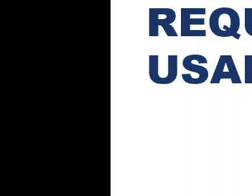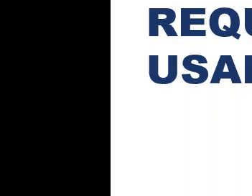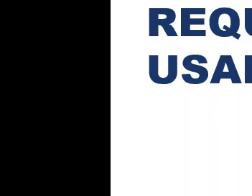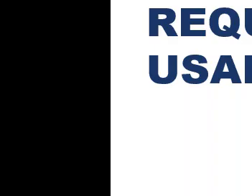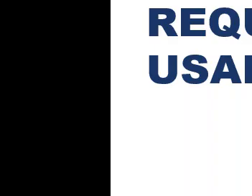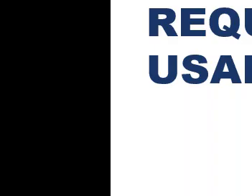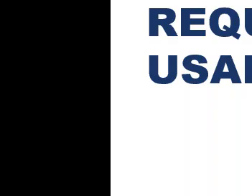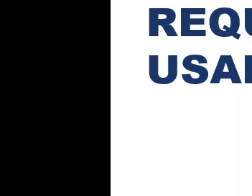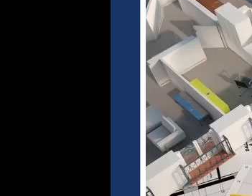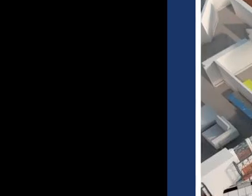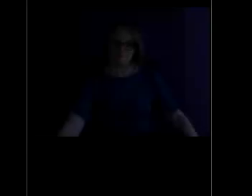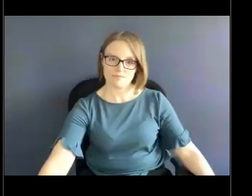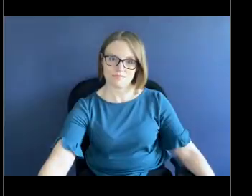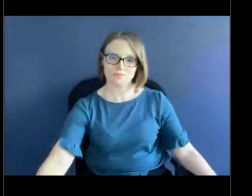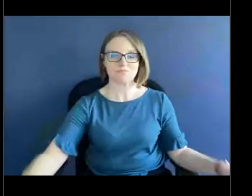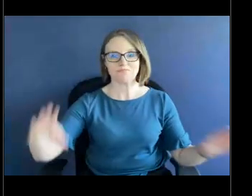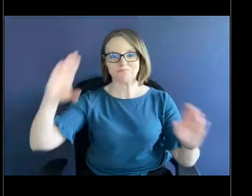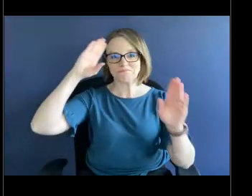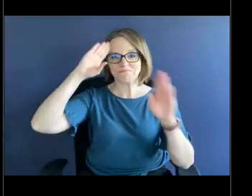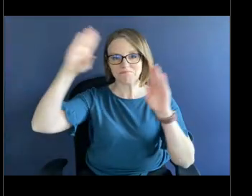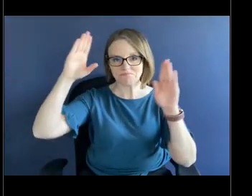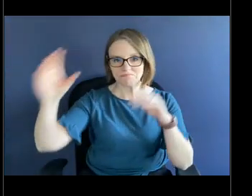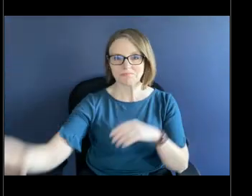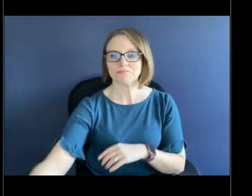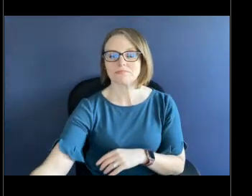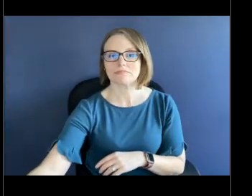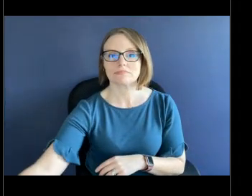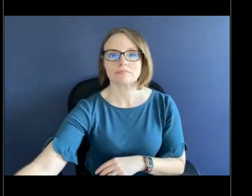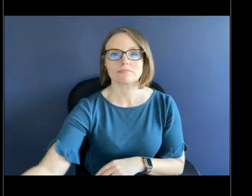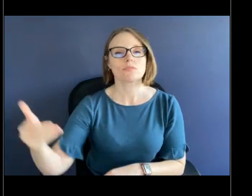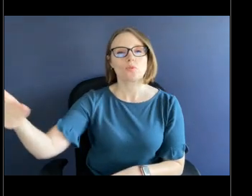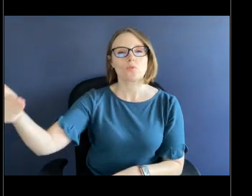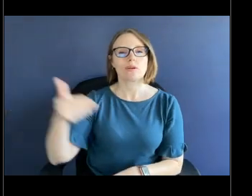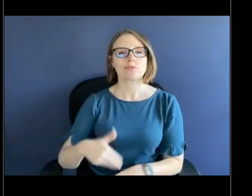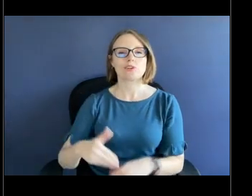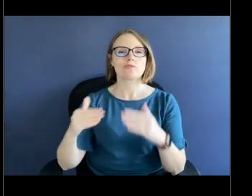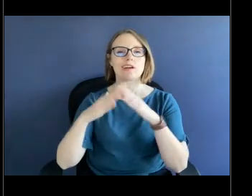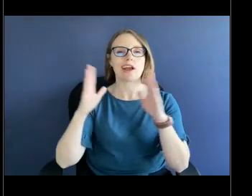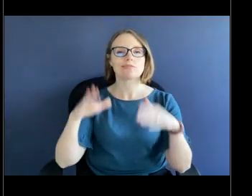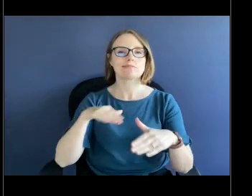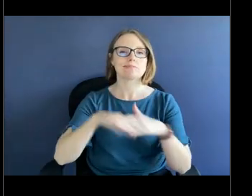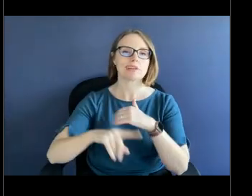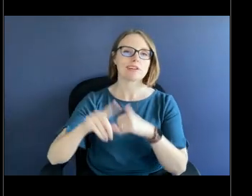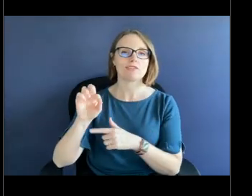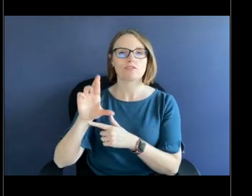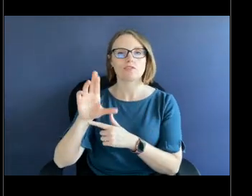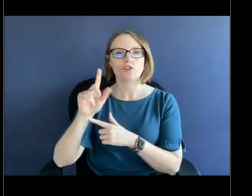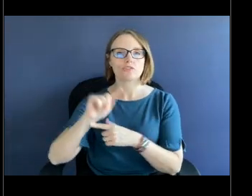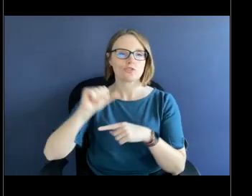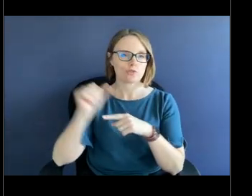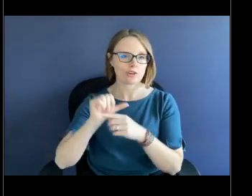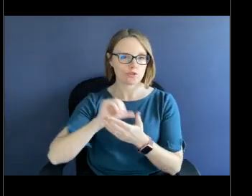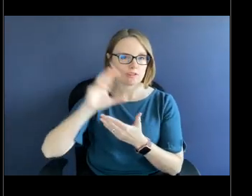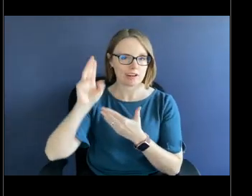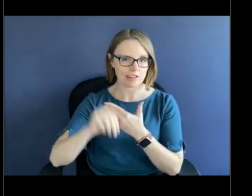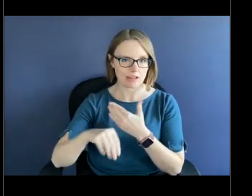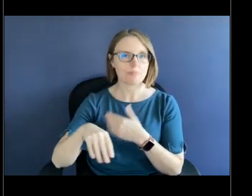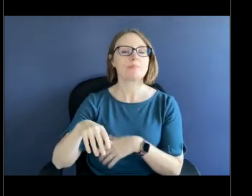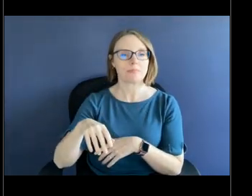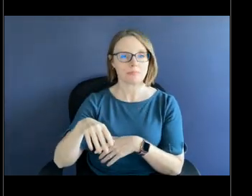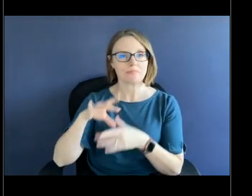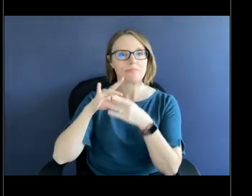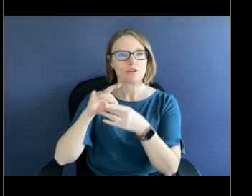Hello, and welcome to the Fair Housing Accessibility First training curriculum